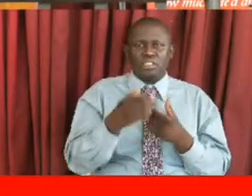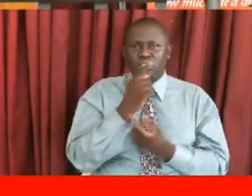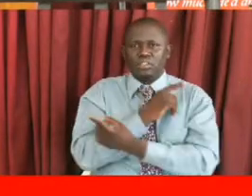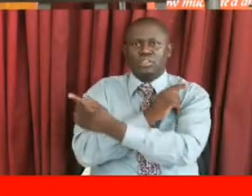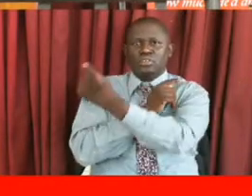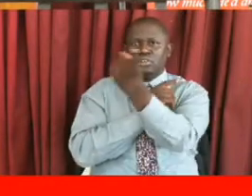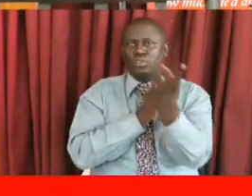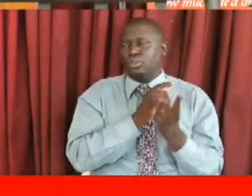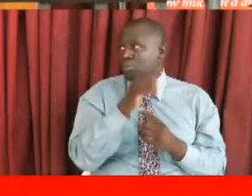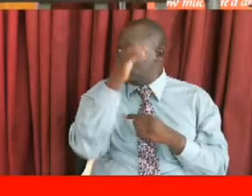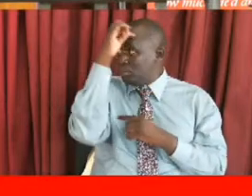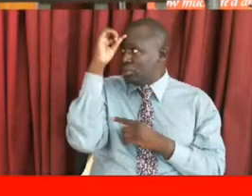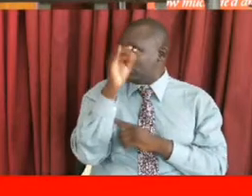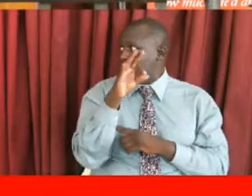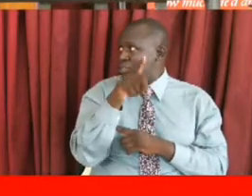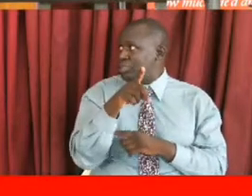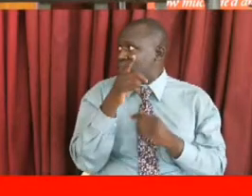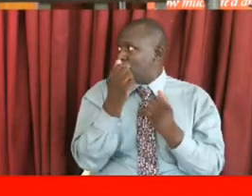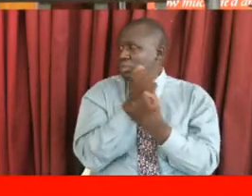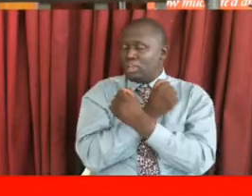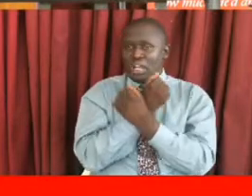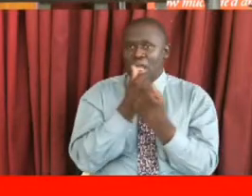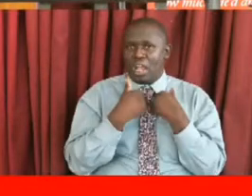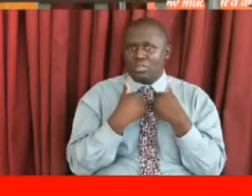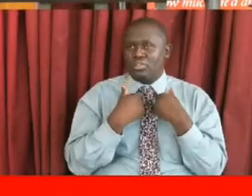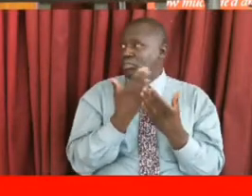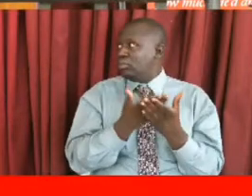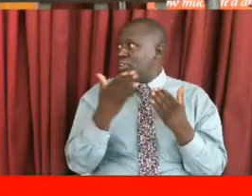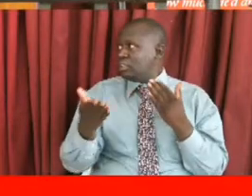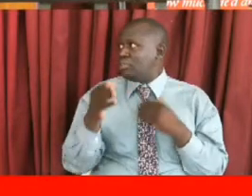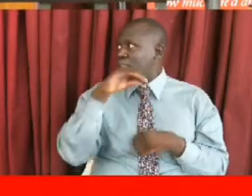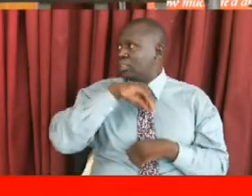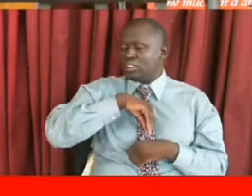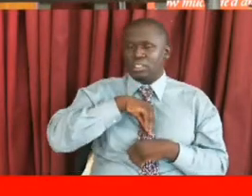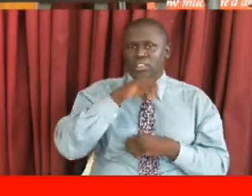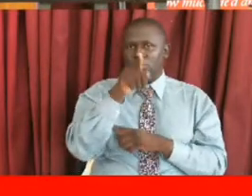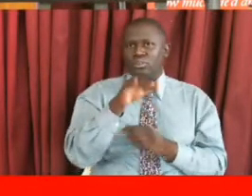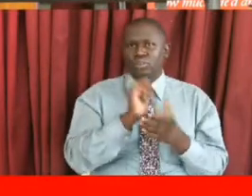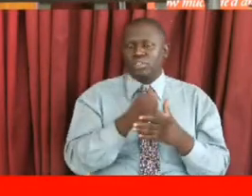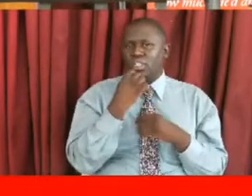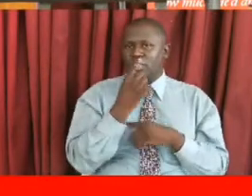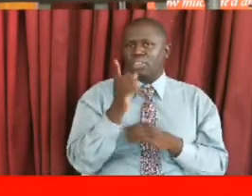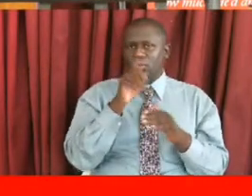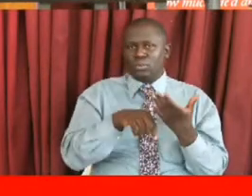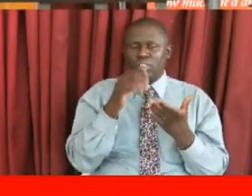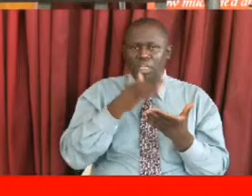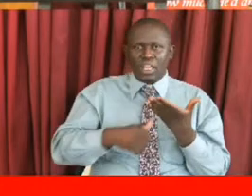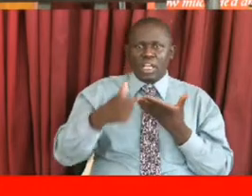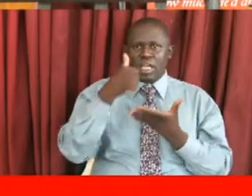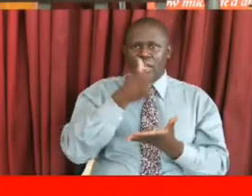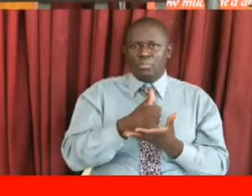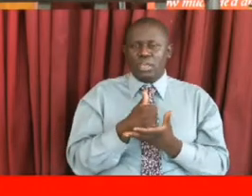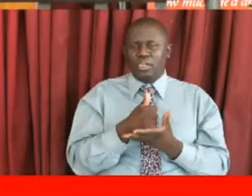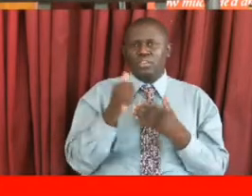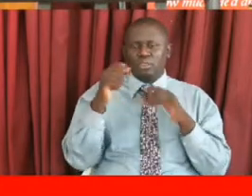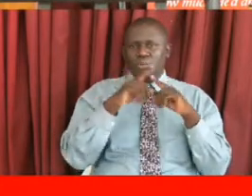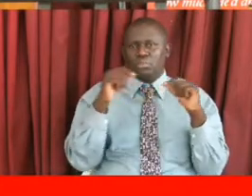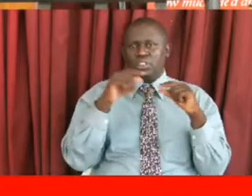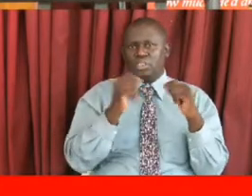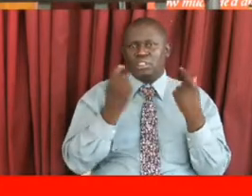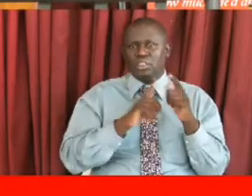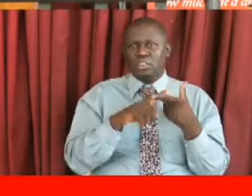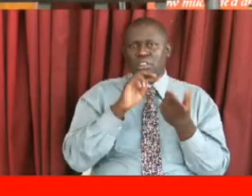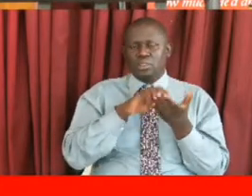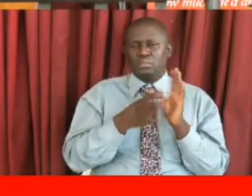because if you have something in you that is saying Amen to the message it means it's that